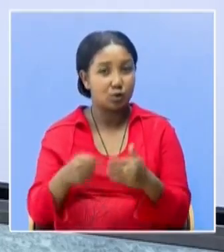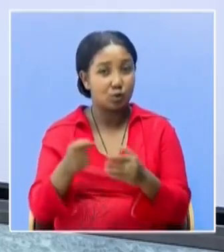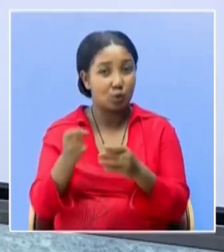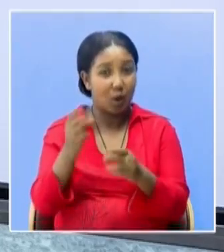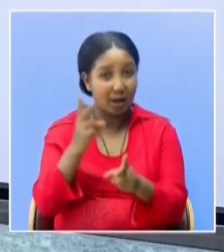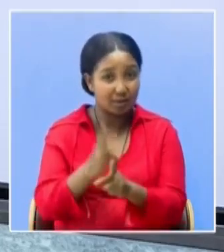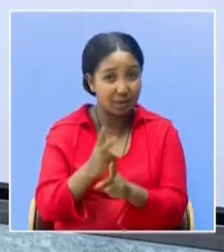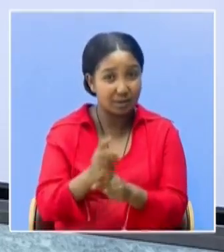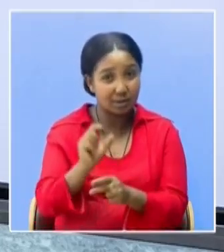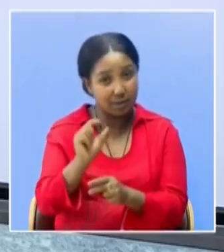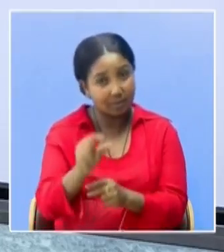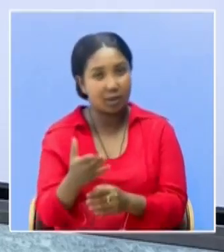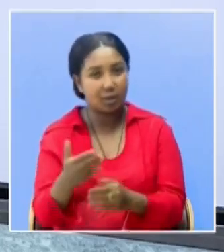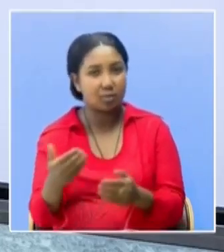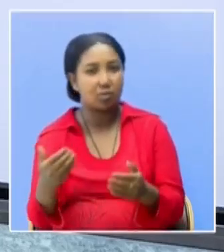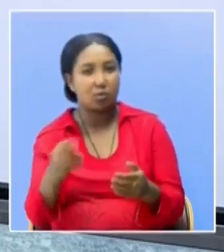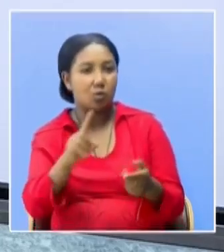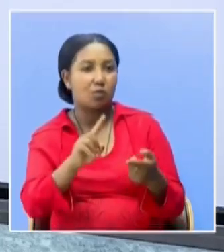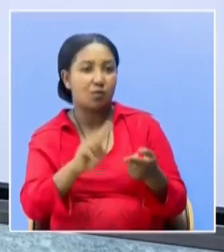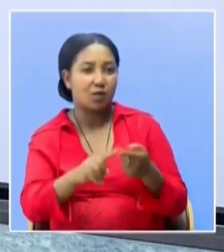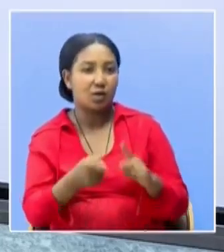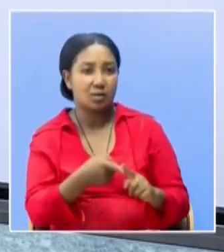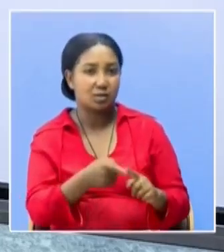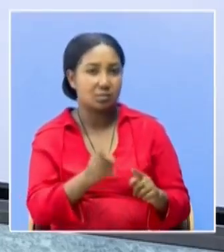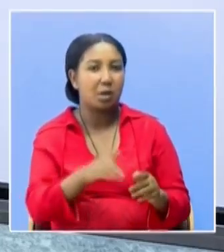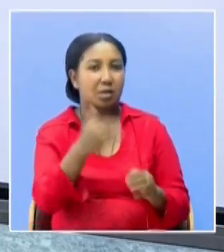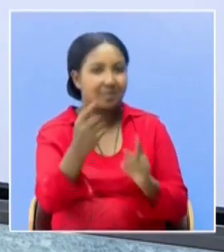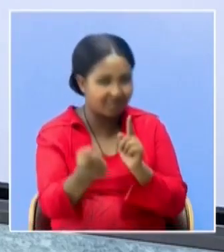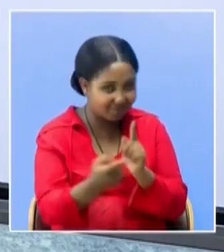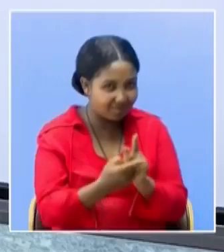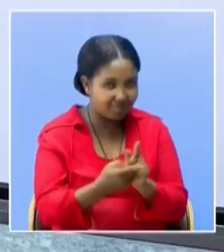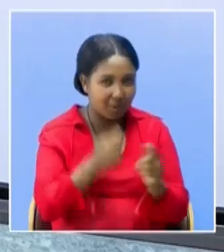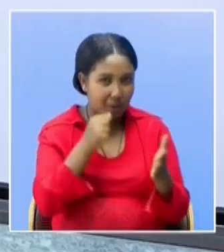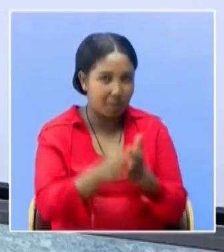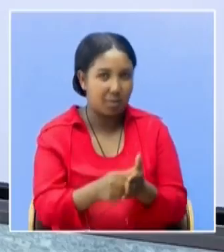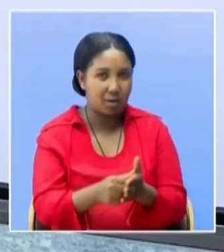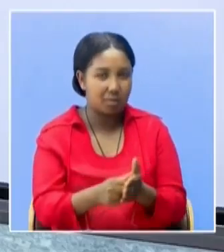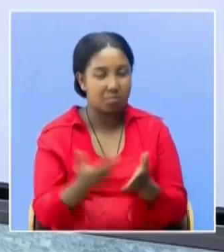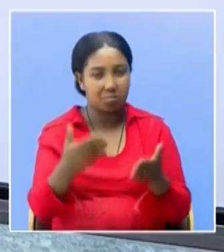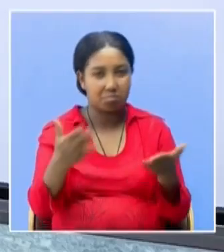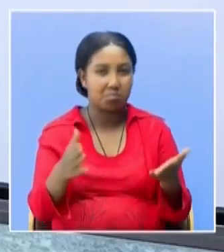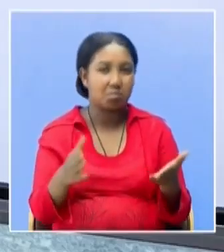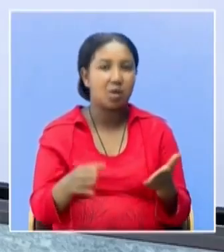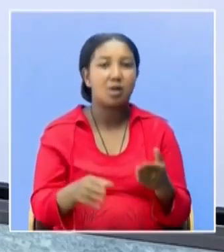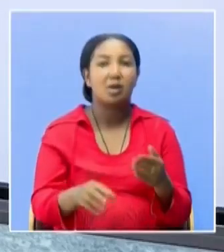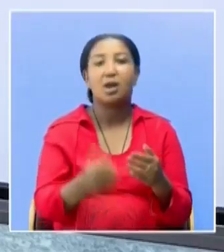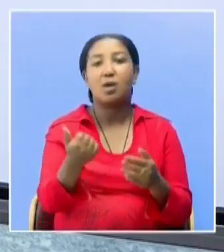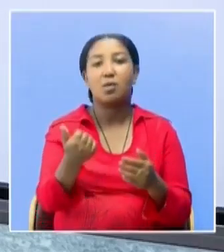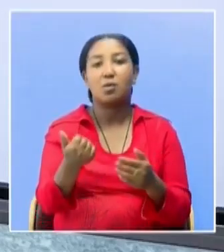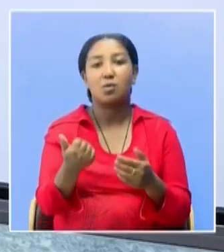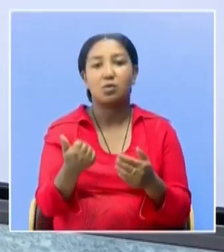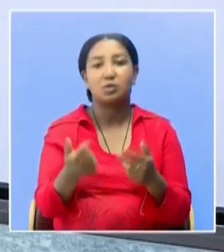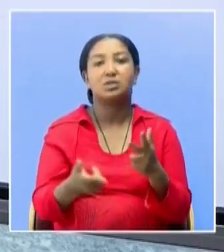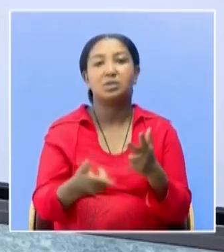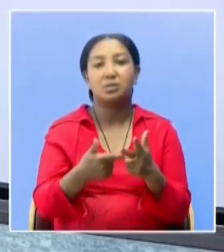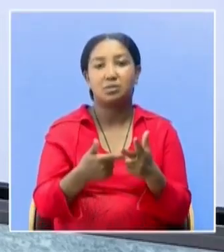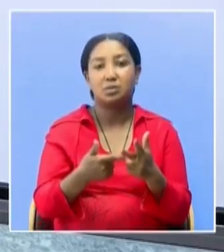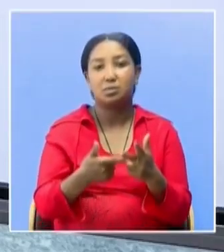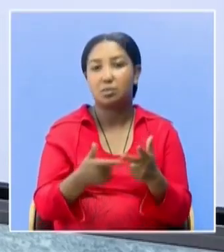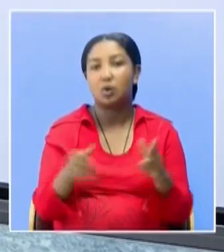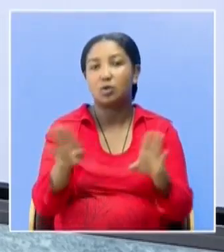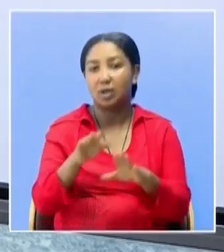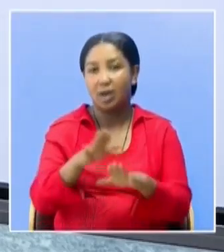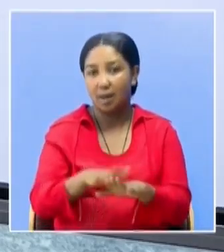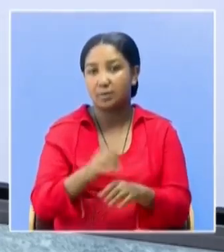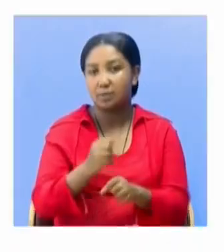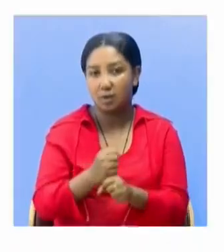expect something new from your friends. And then after clothing paragraph, what it is. Yeah, the next